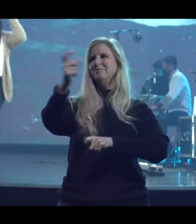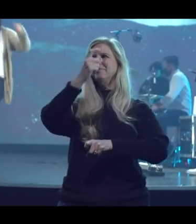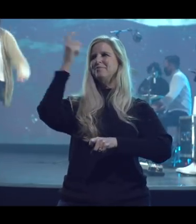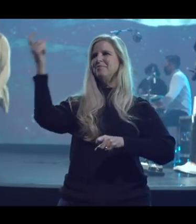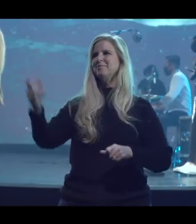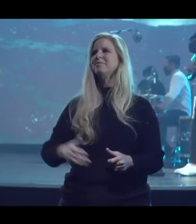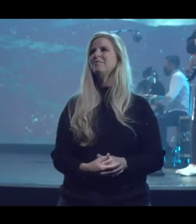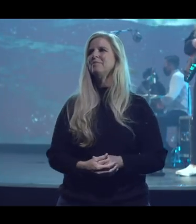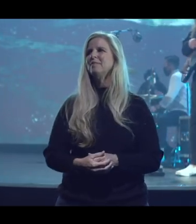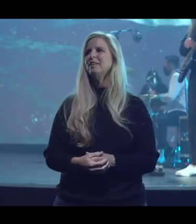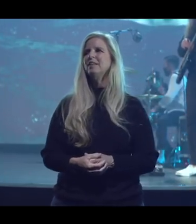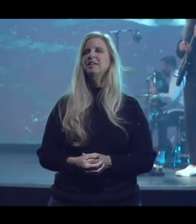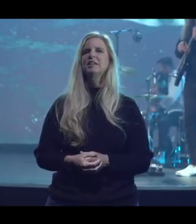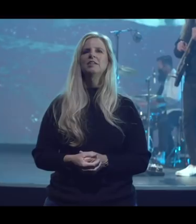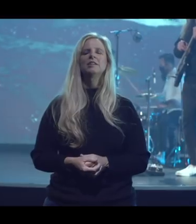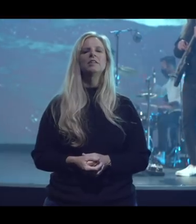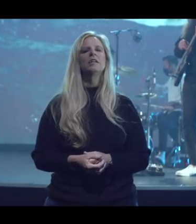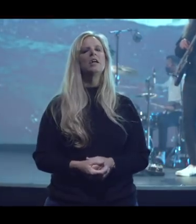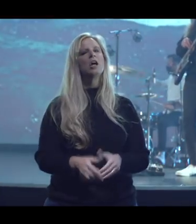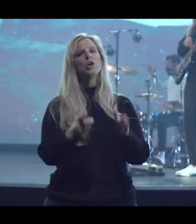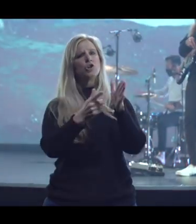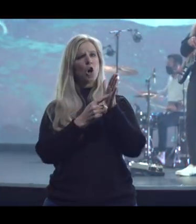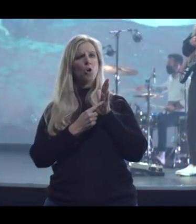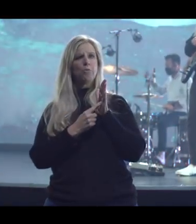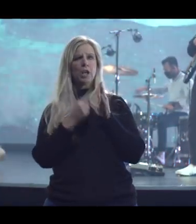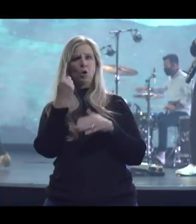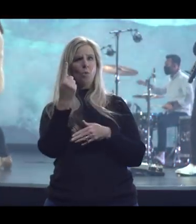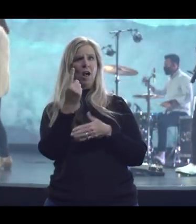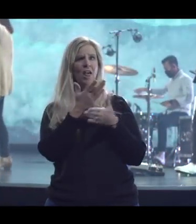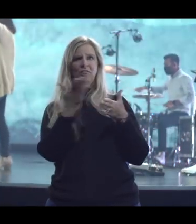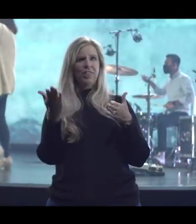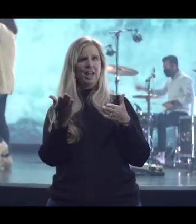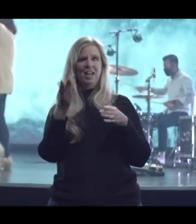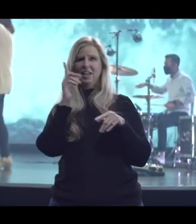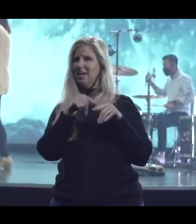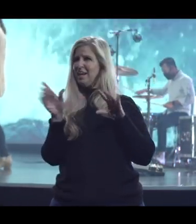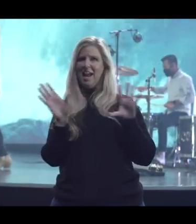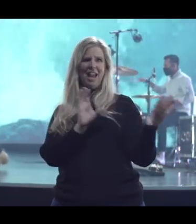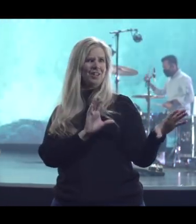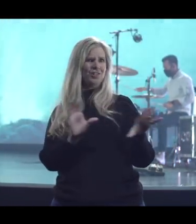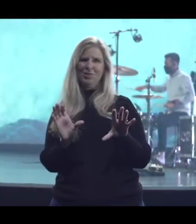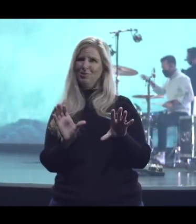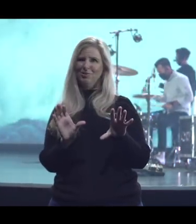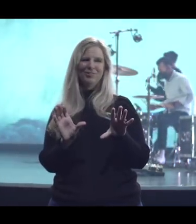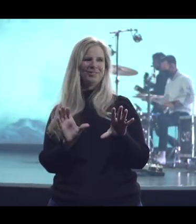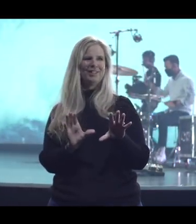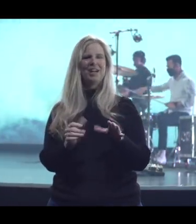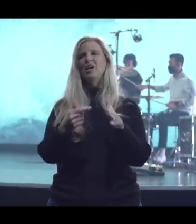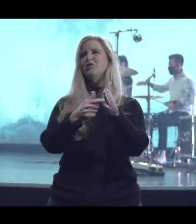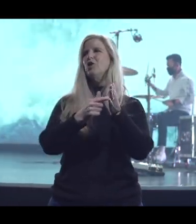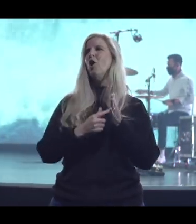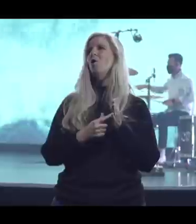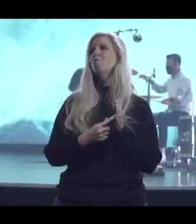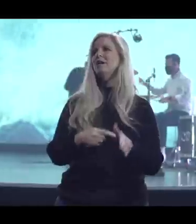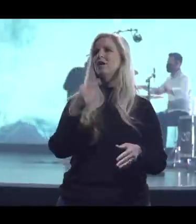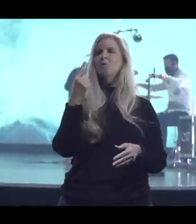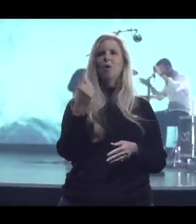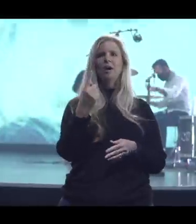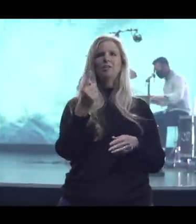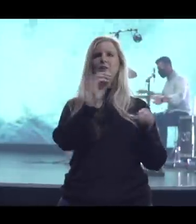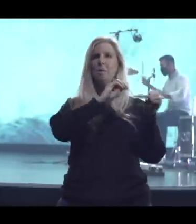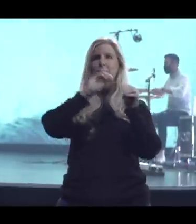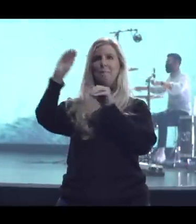in faith tonight. Come on. Show me one thing he can't do. Show me